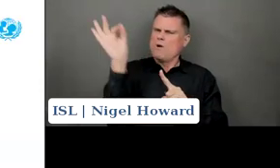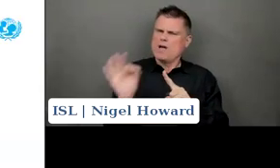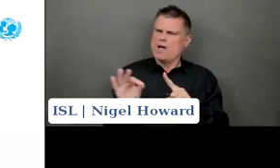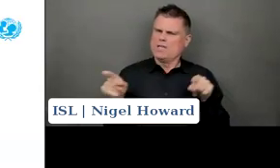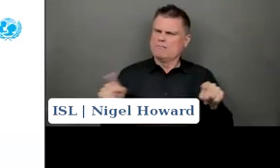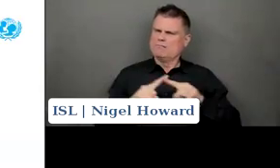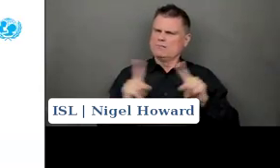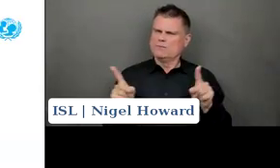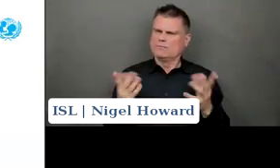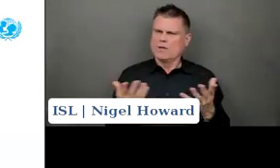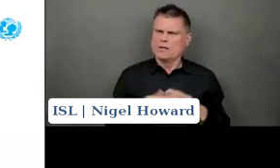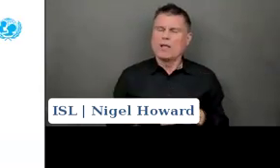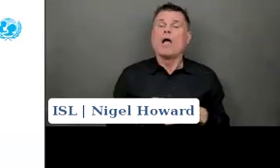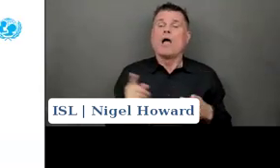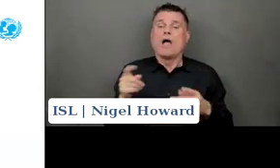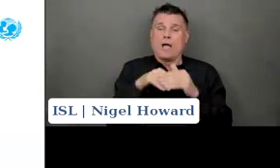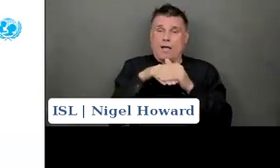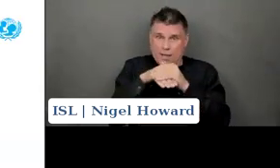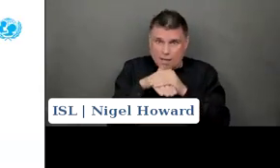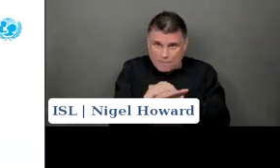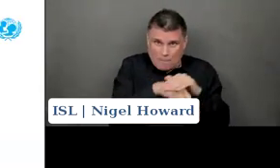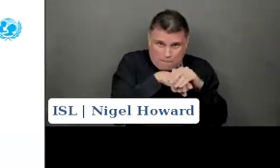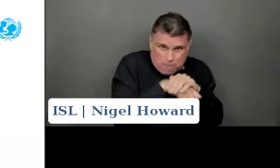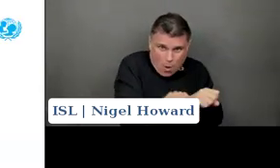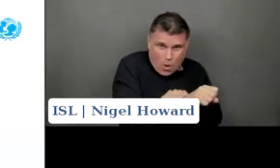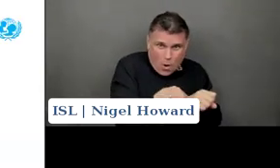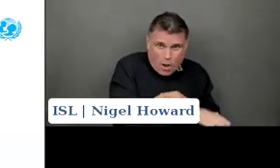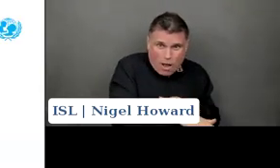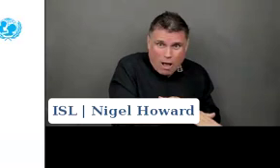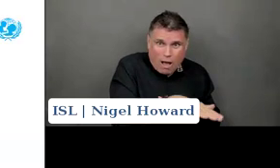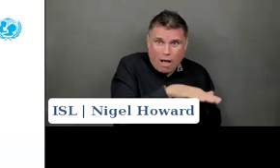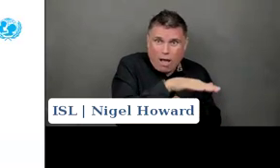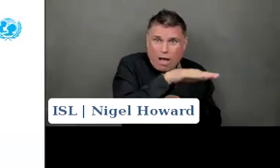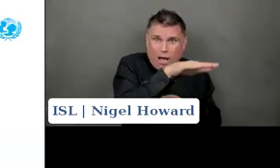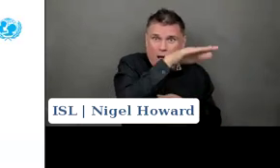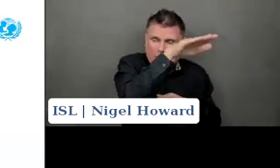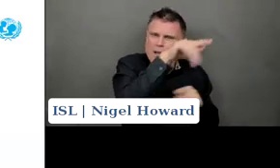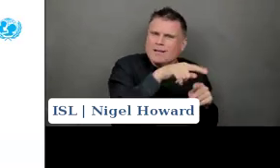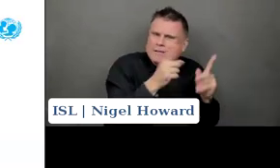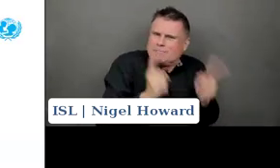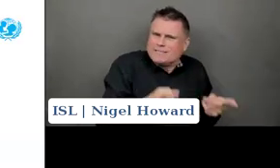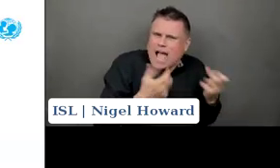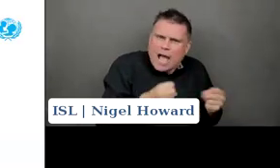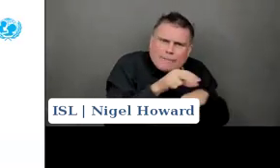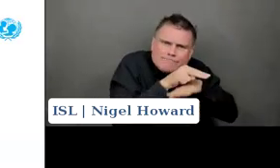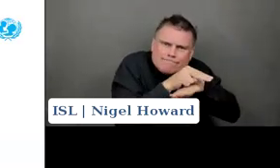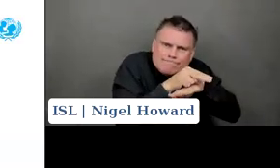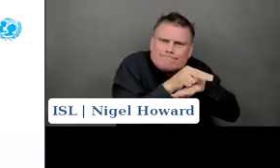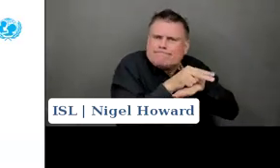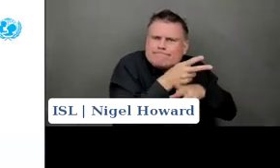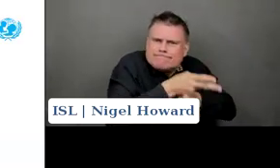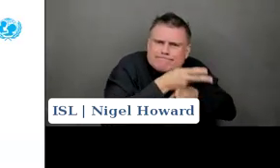needs care and support at some point of their lives. We know that whether you are a child who